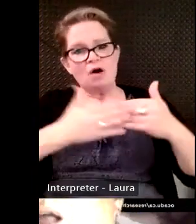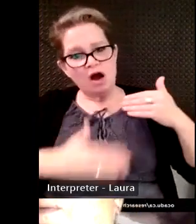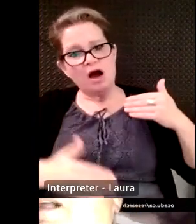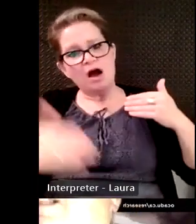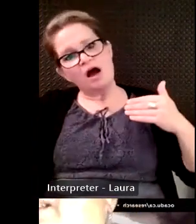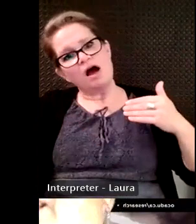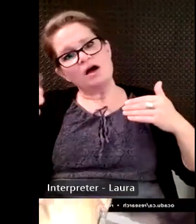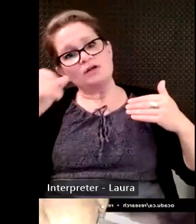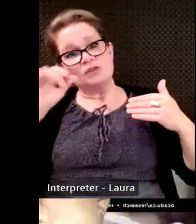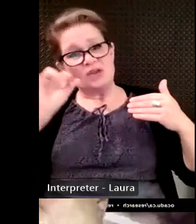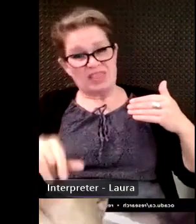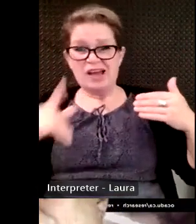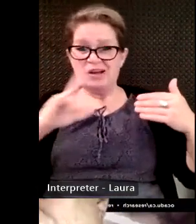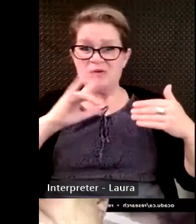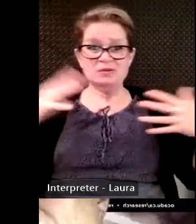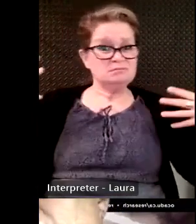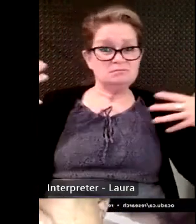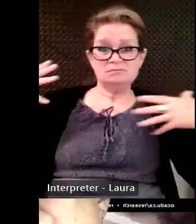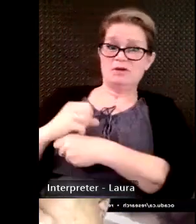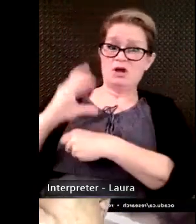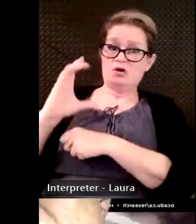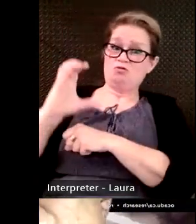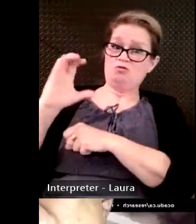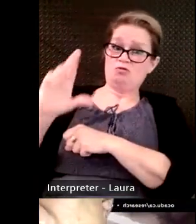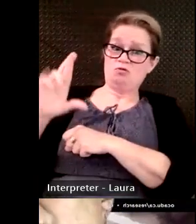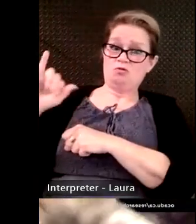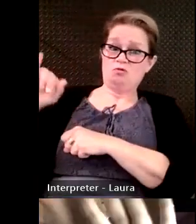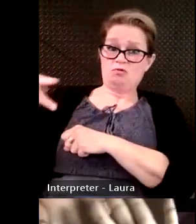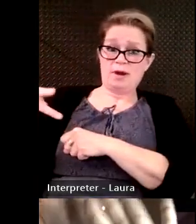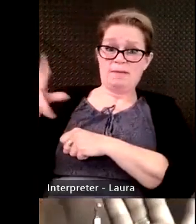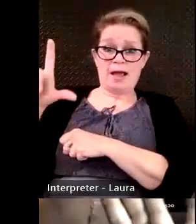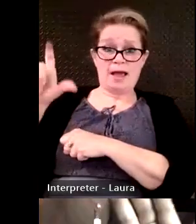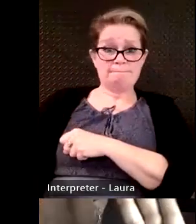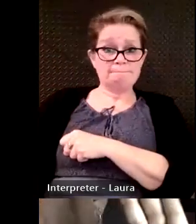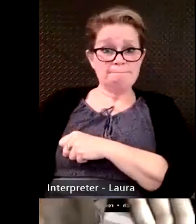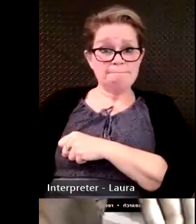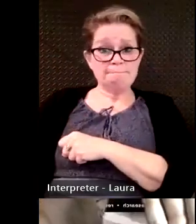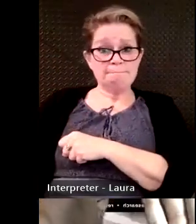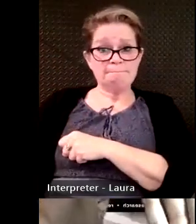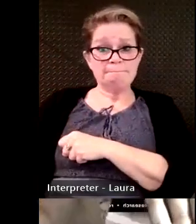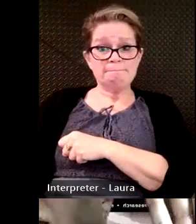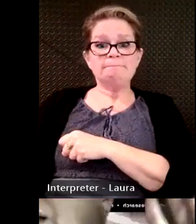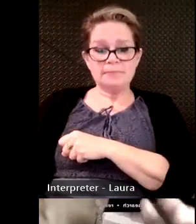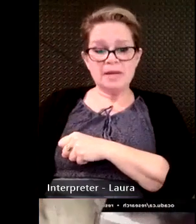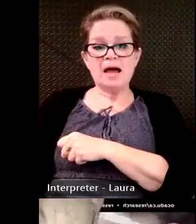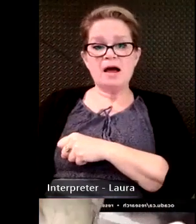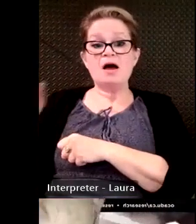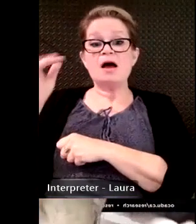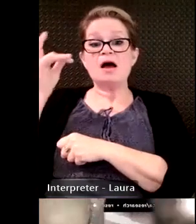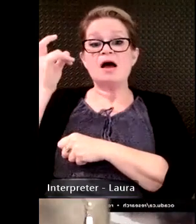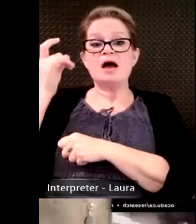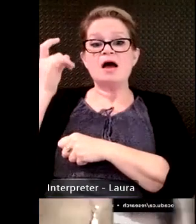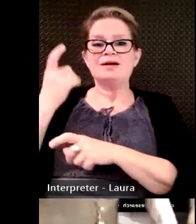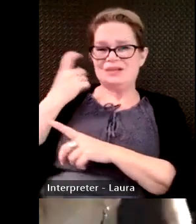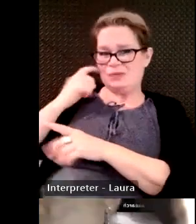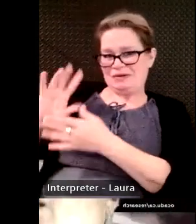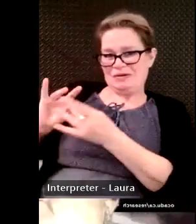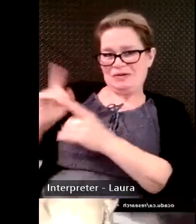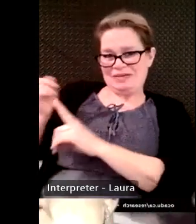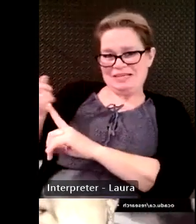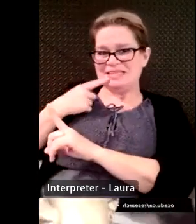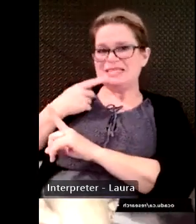So following this intro, as Ashok mentioned, there's going to be 3 presentations by each of us. They'll probably